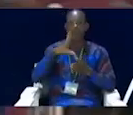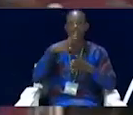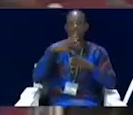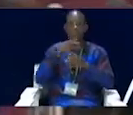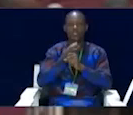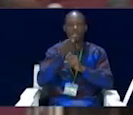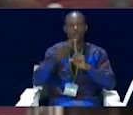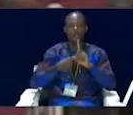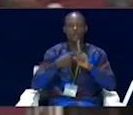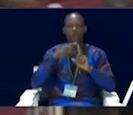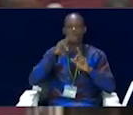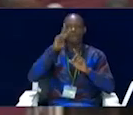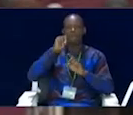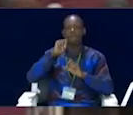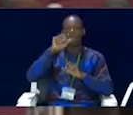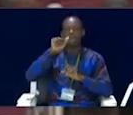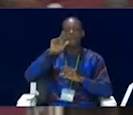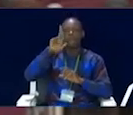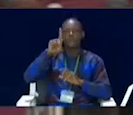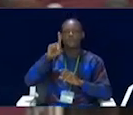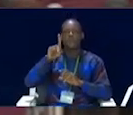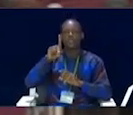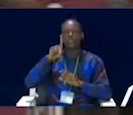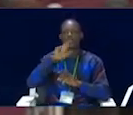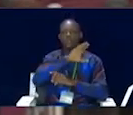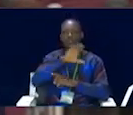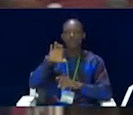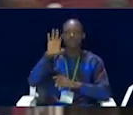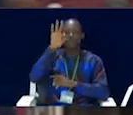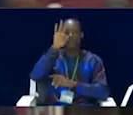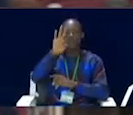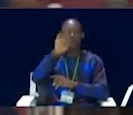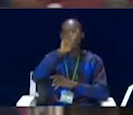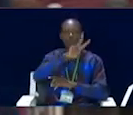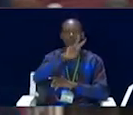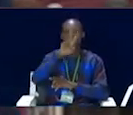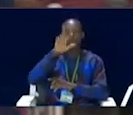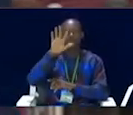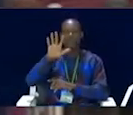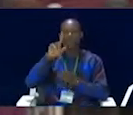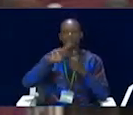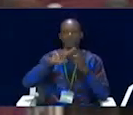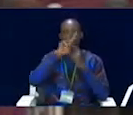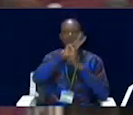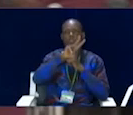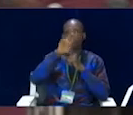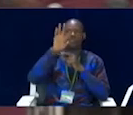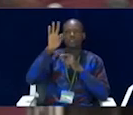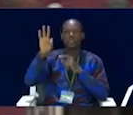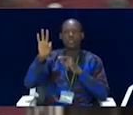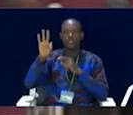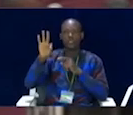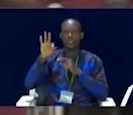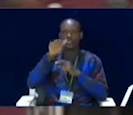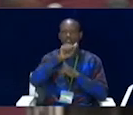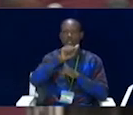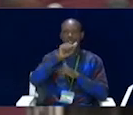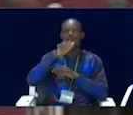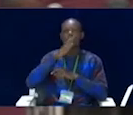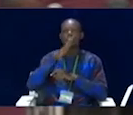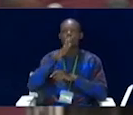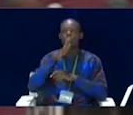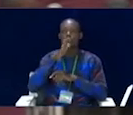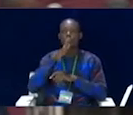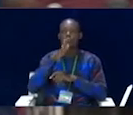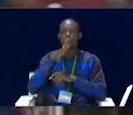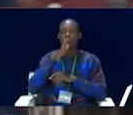Mark chapter 5, from verse 25 to 29. And a certain woman, which